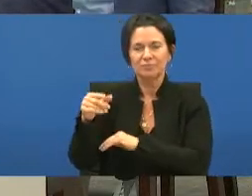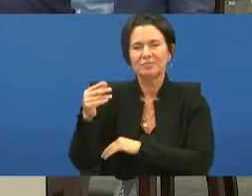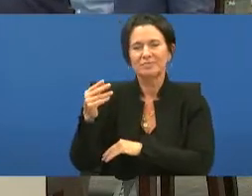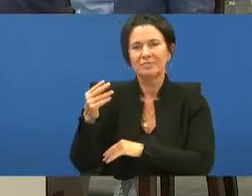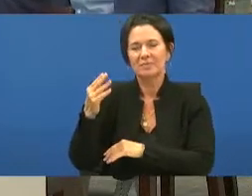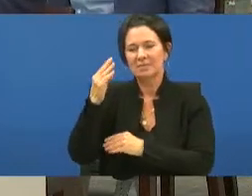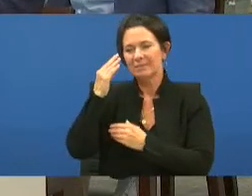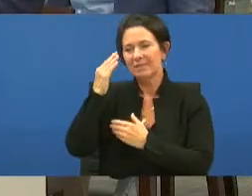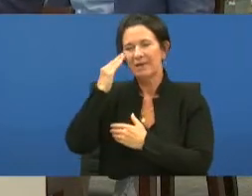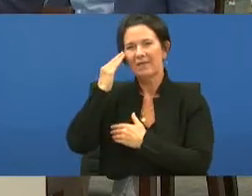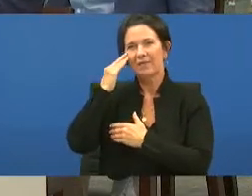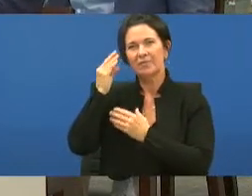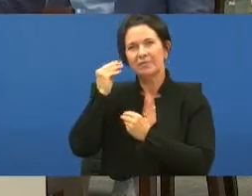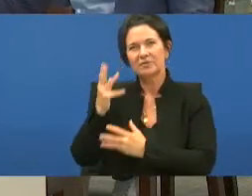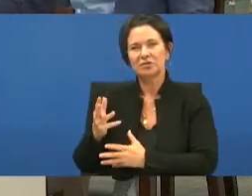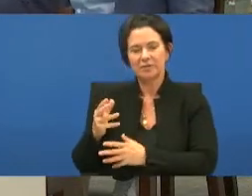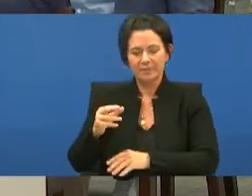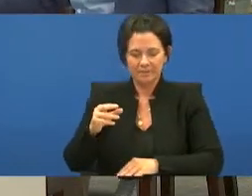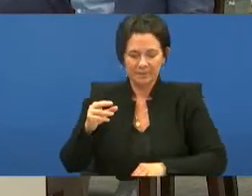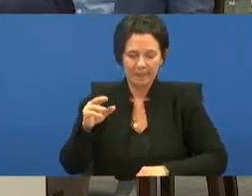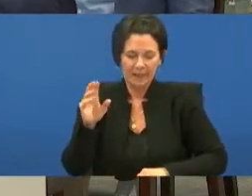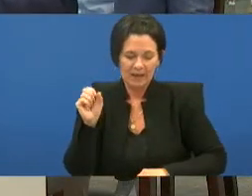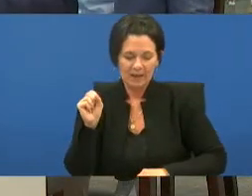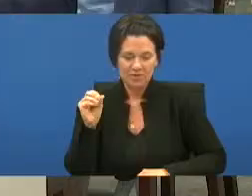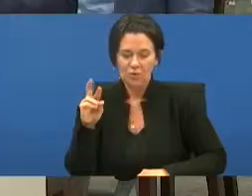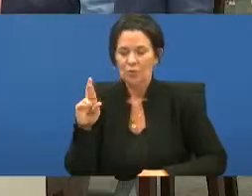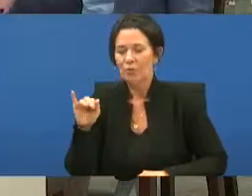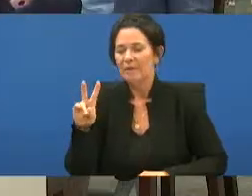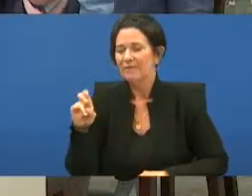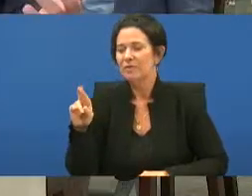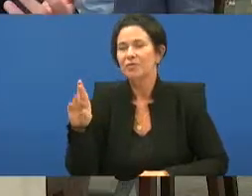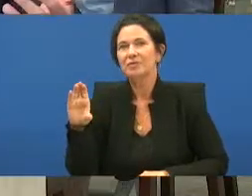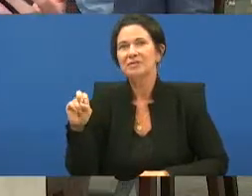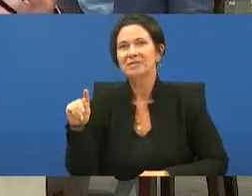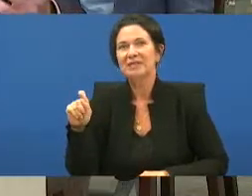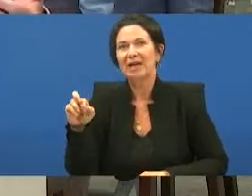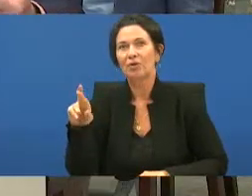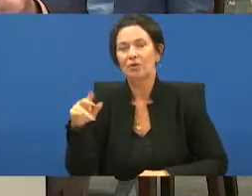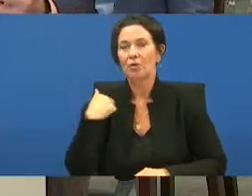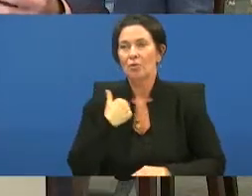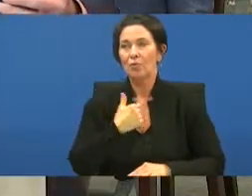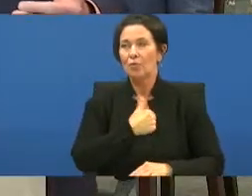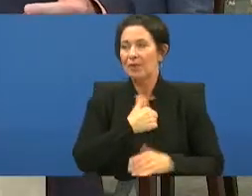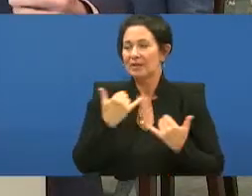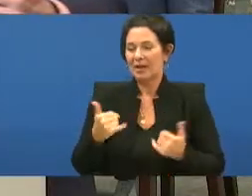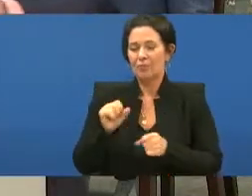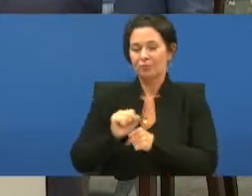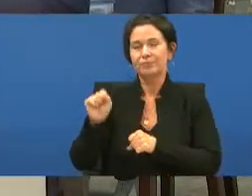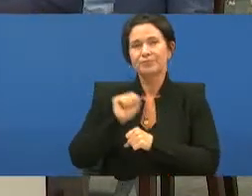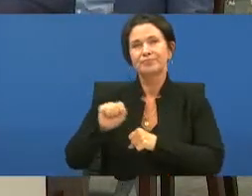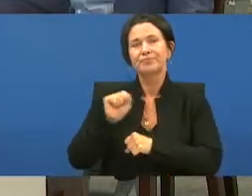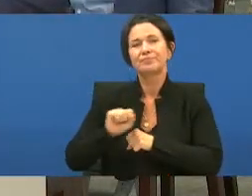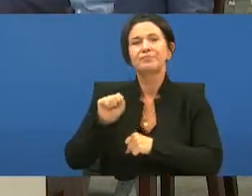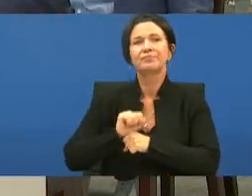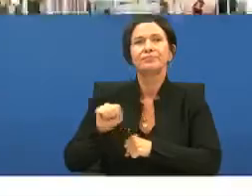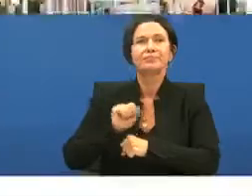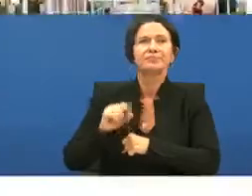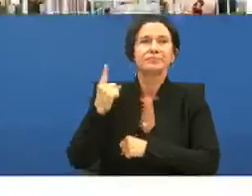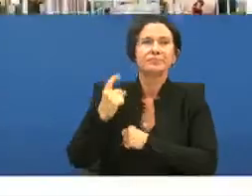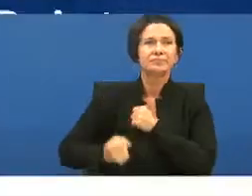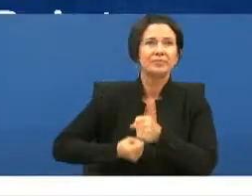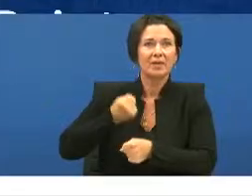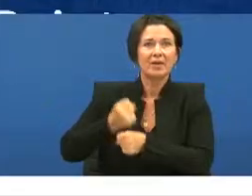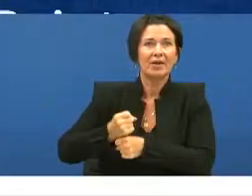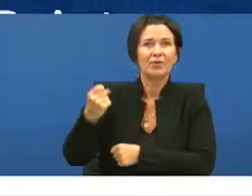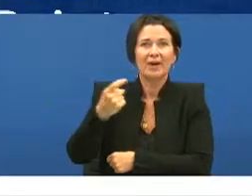River Center background and context. So we have been working for the past year and a half on behalf of the